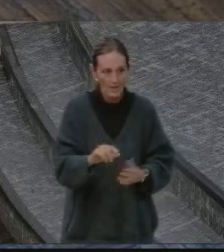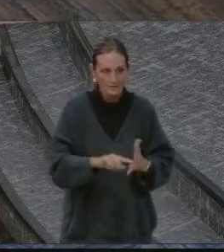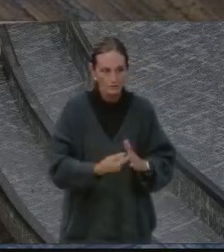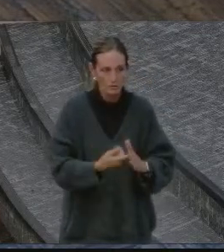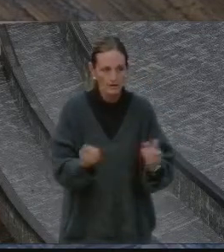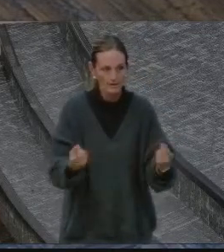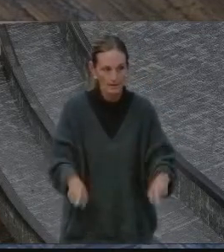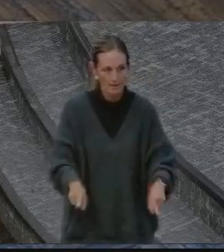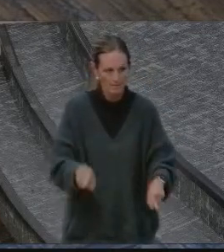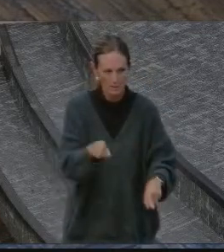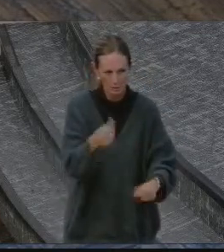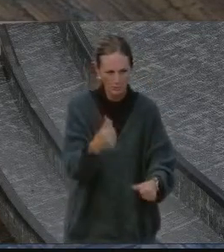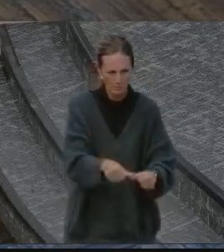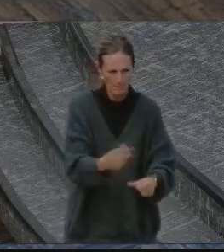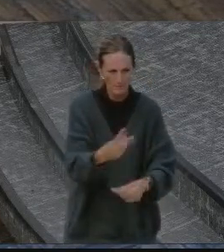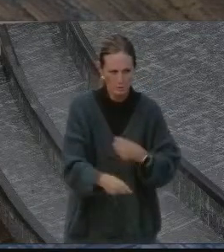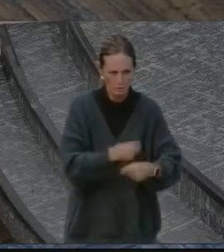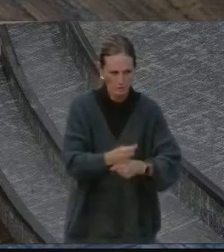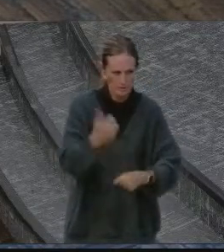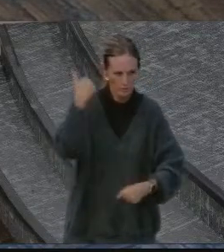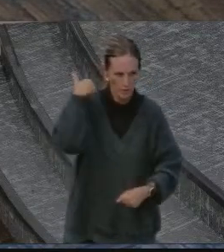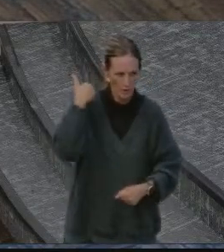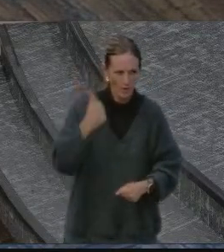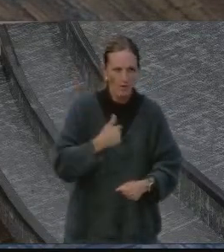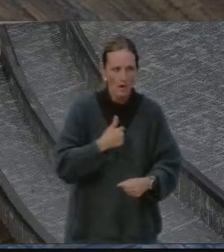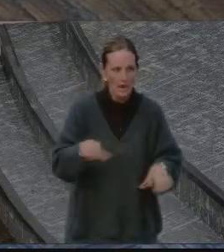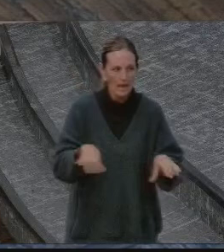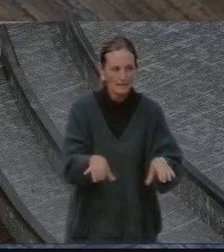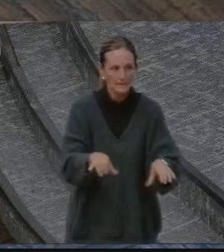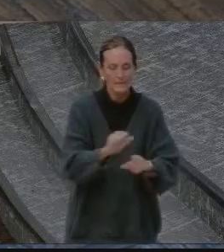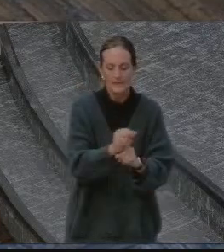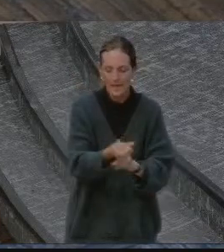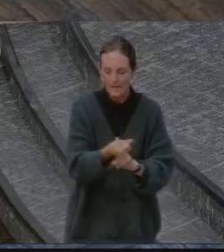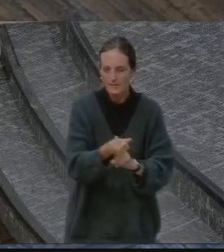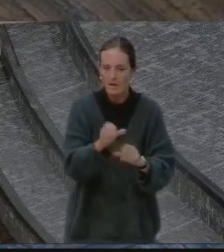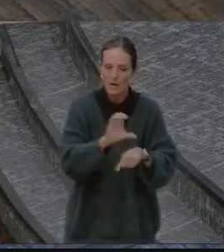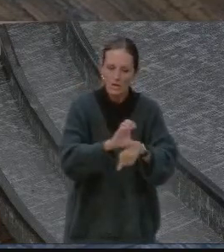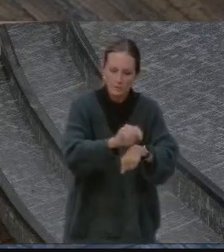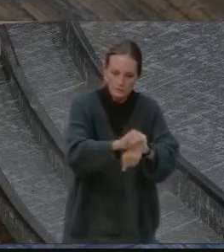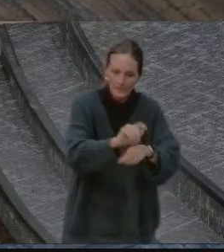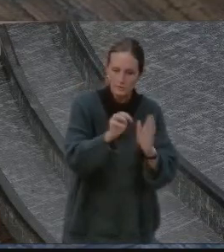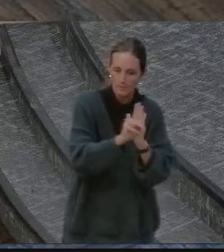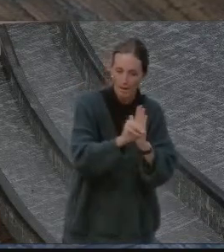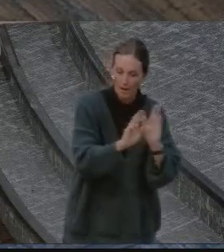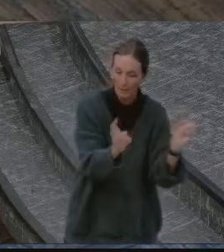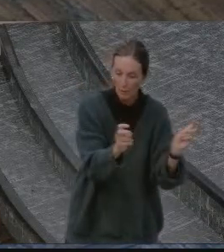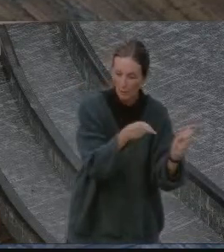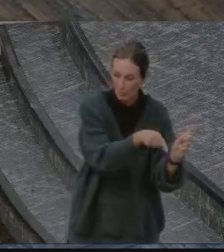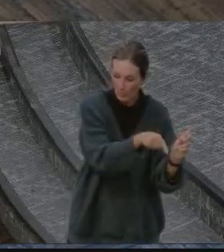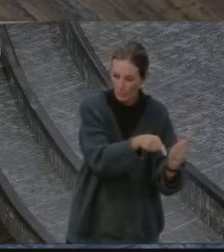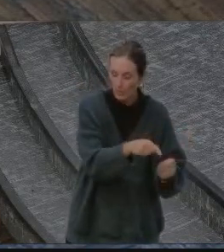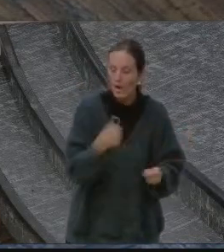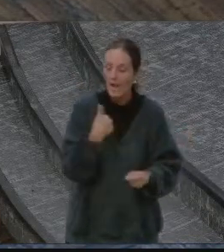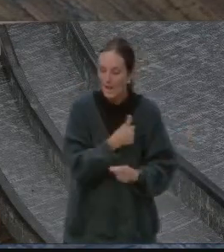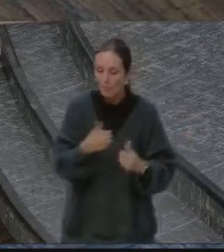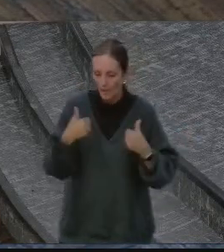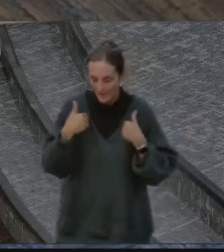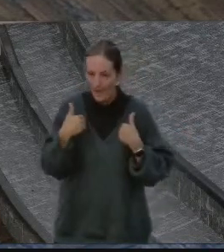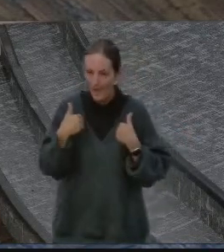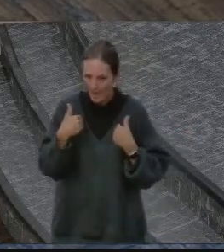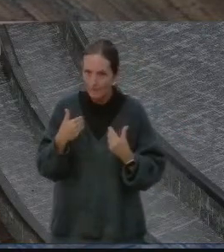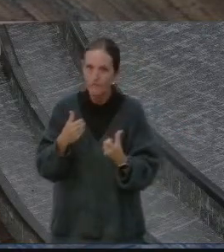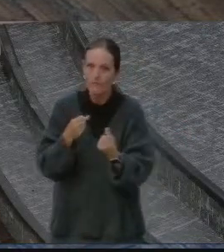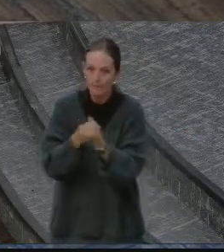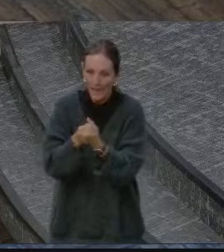remember, about 2 years ago, I developed that case consultation model. So what we did, we developed a backbone for that. So our teams are having